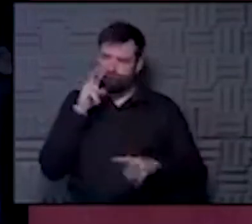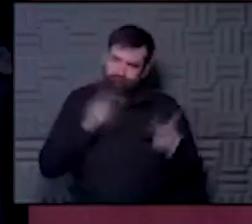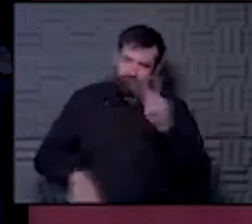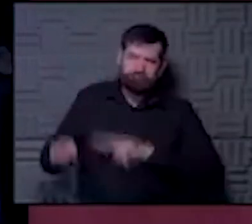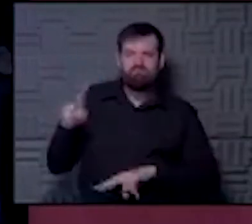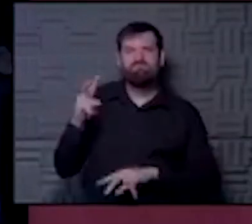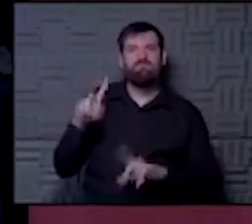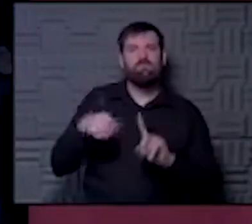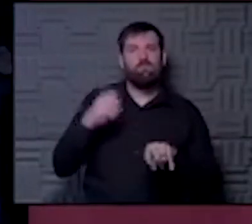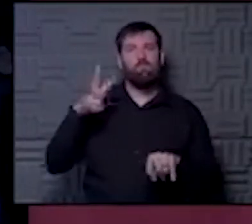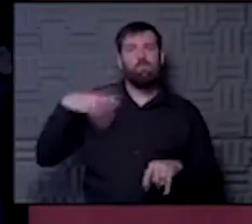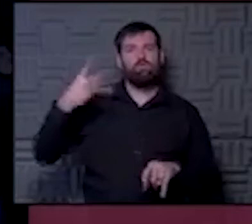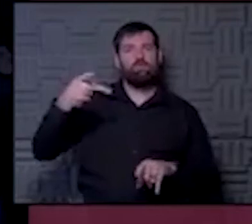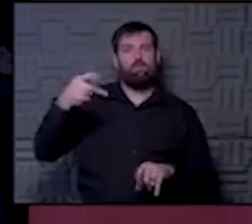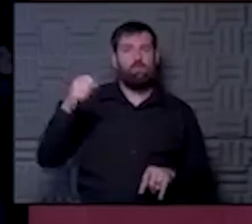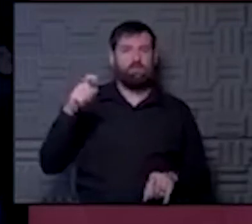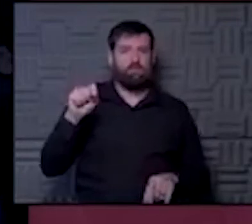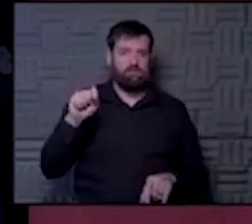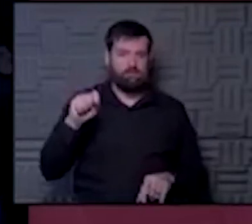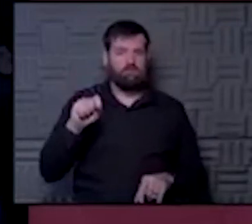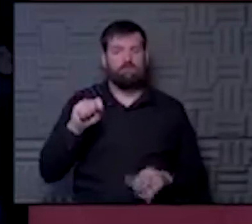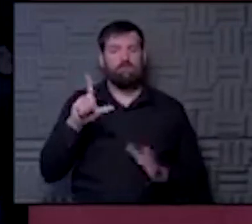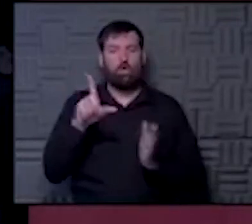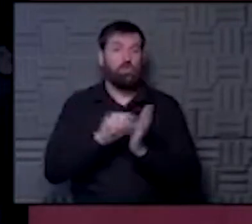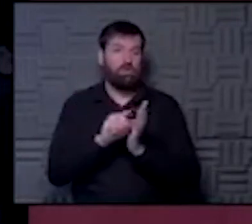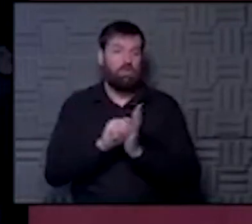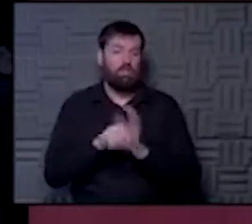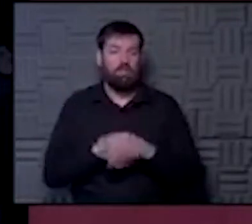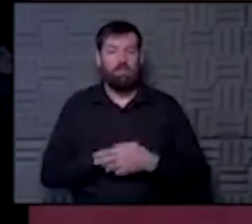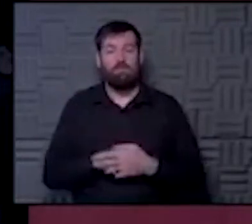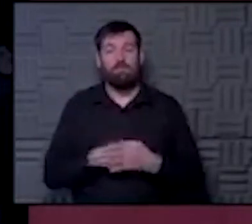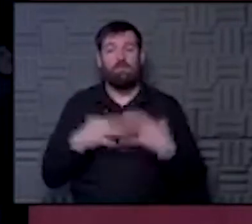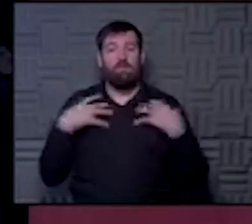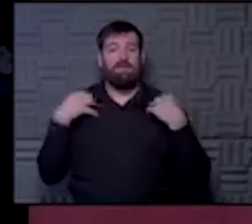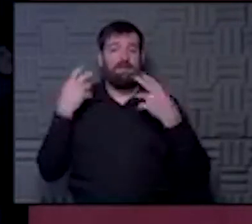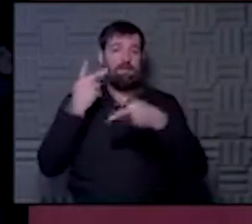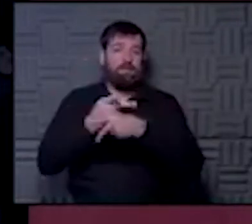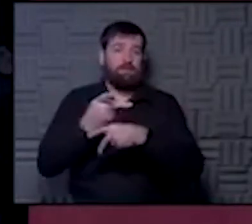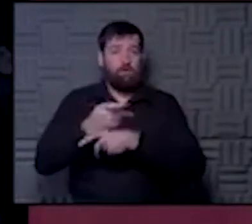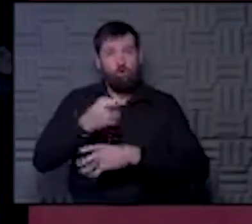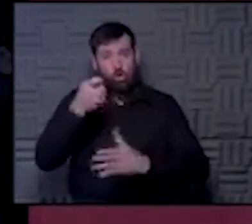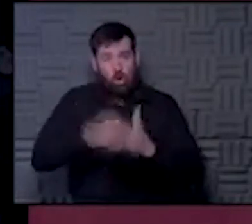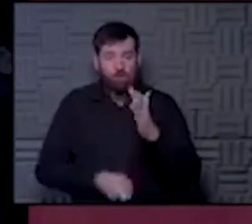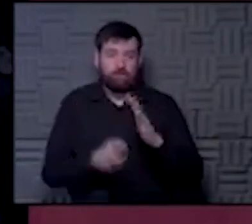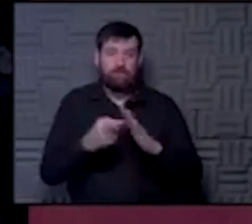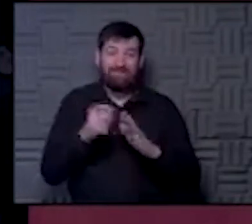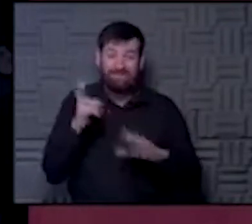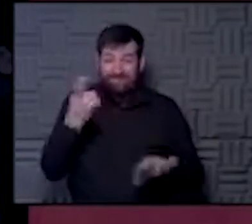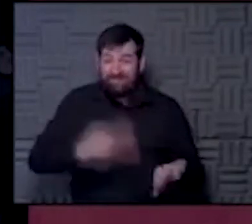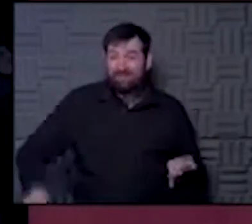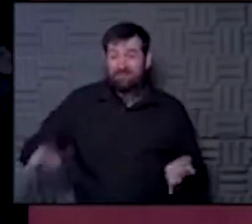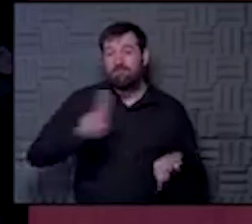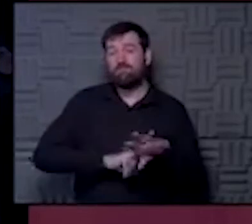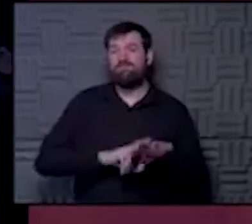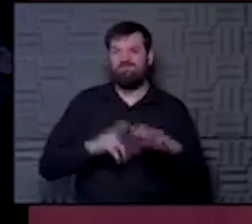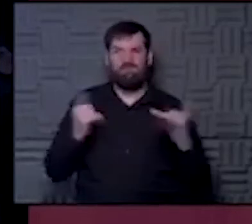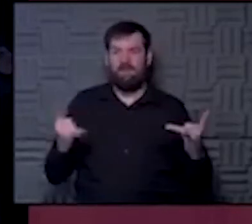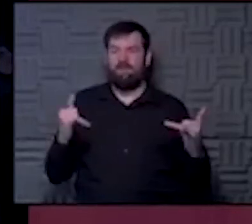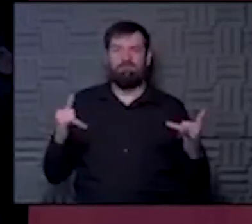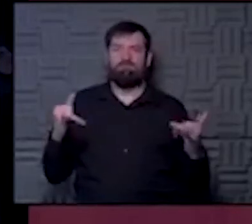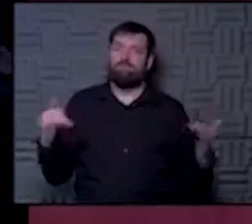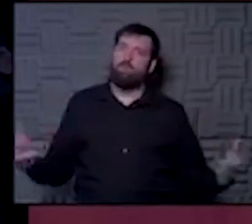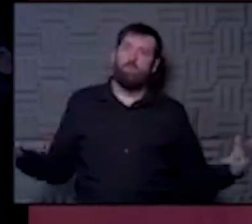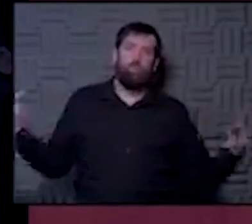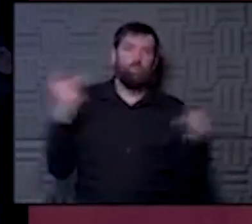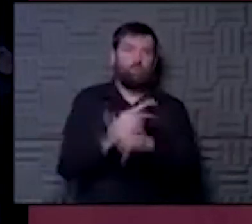today in the Washington Post. It talked about how healthcare costs nationally, in the midst of the worst pandemic